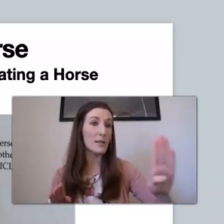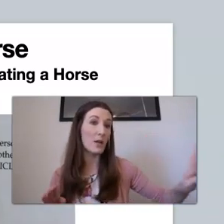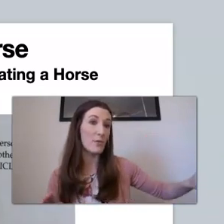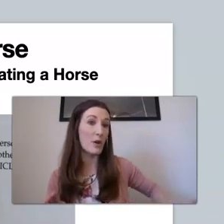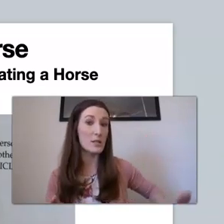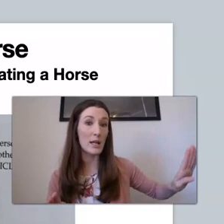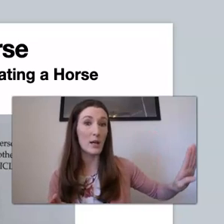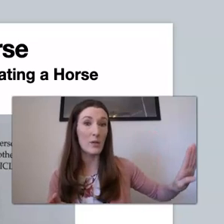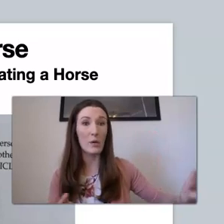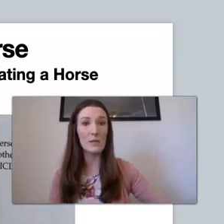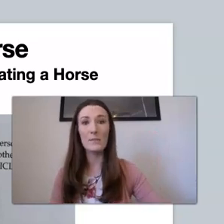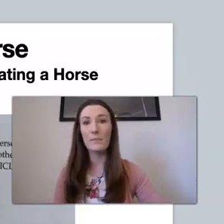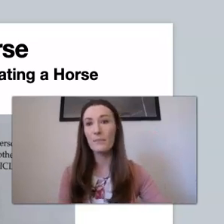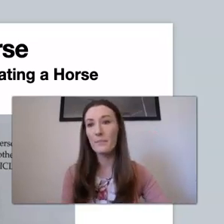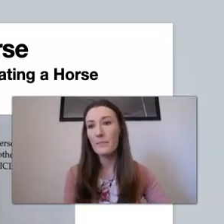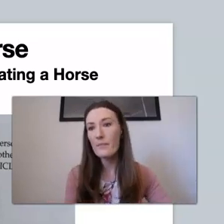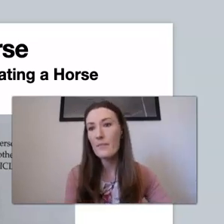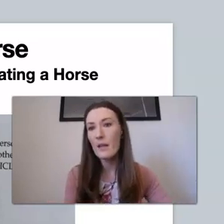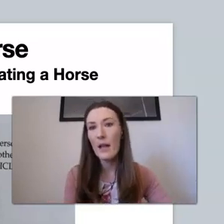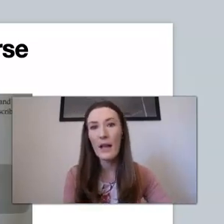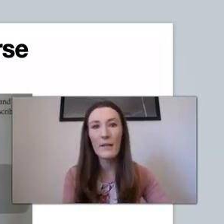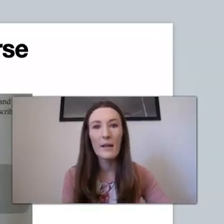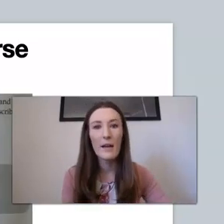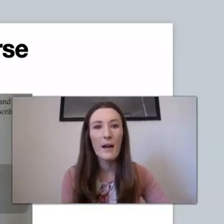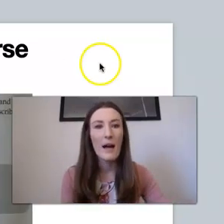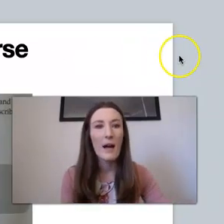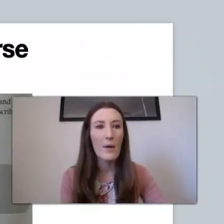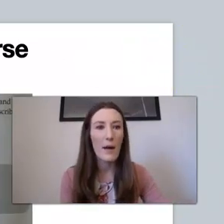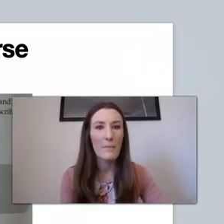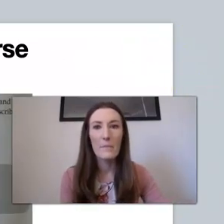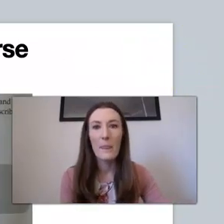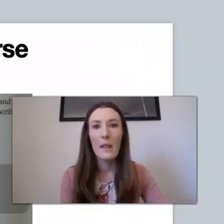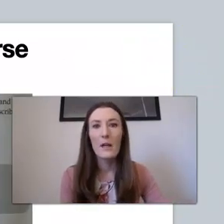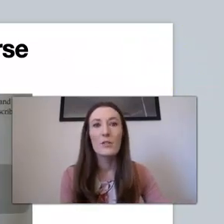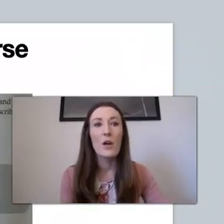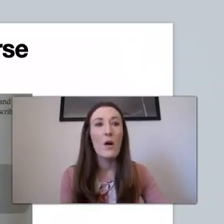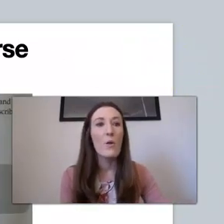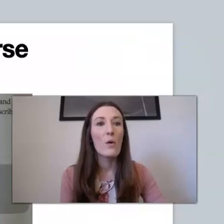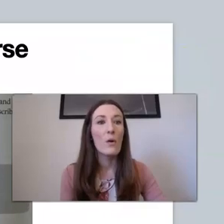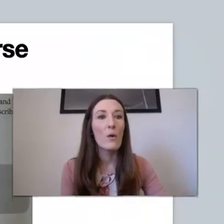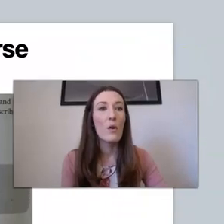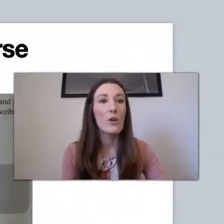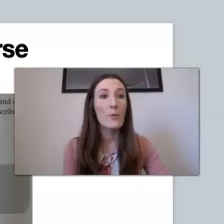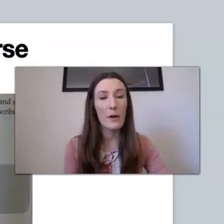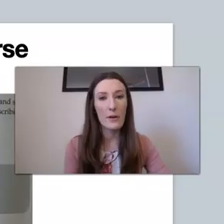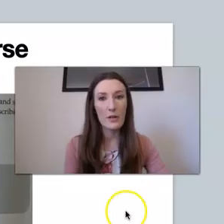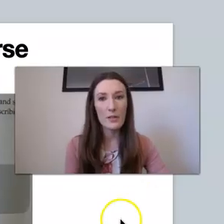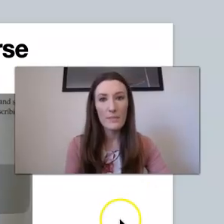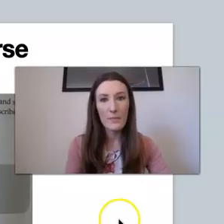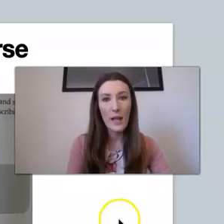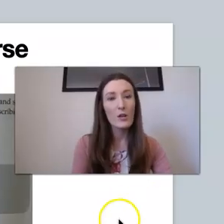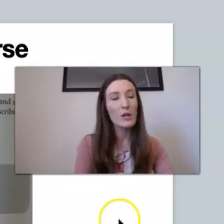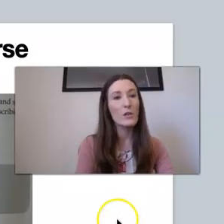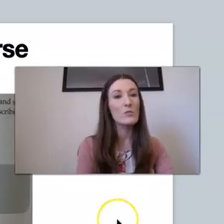to represent your foot to kick the horse. Okay. So your